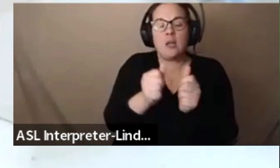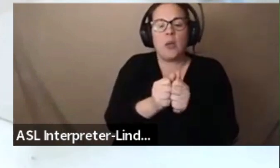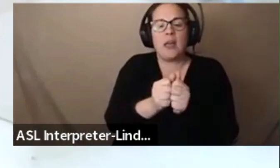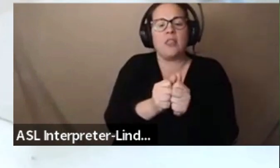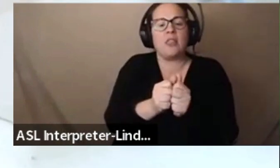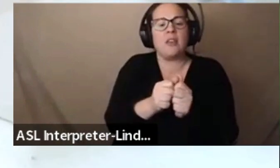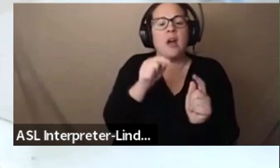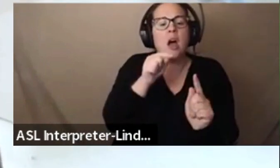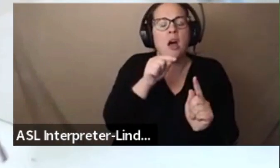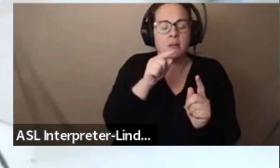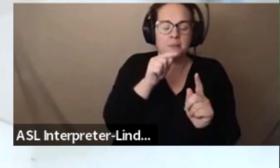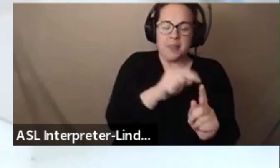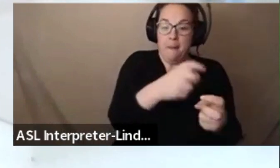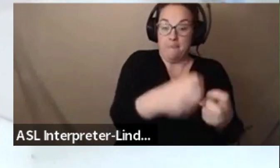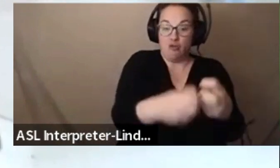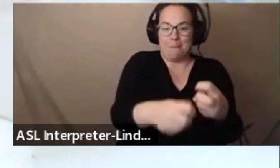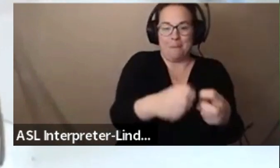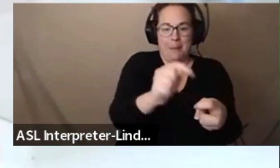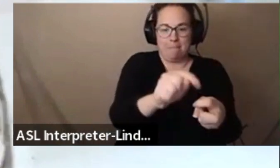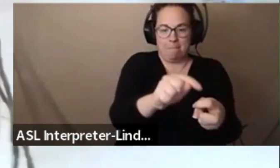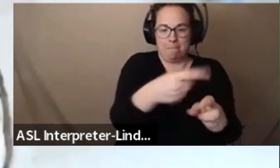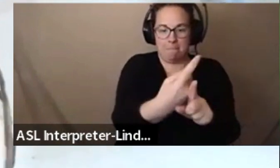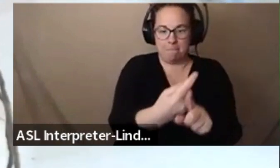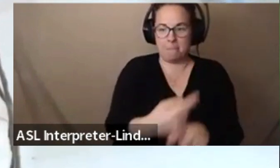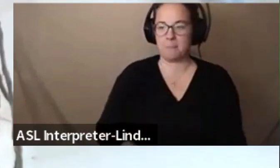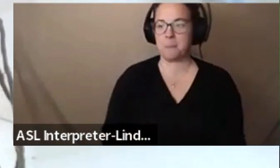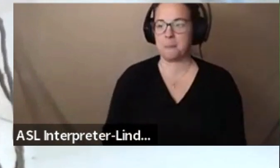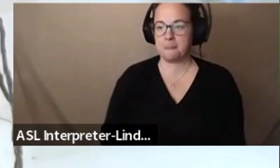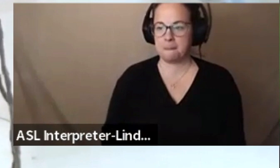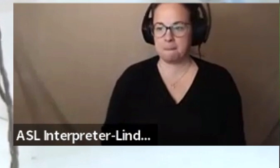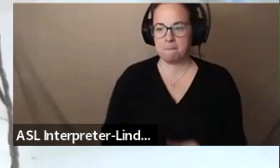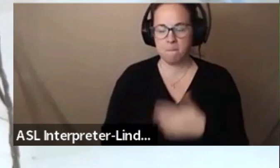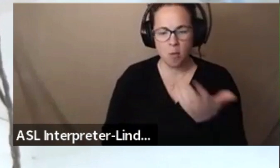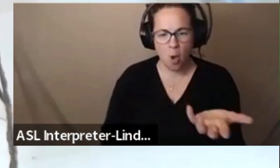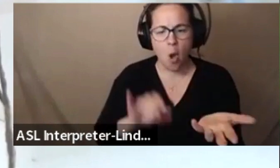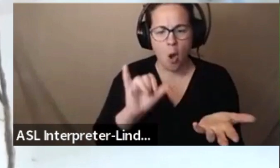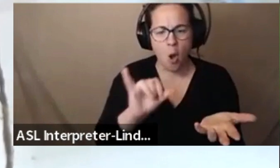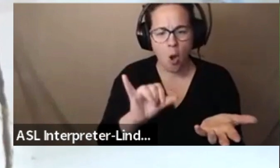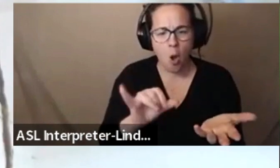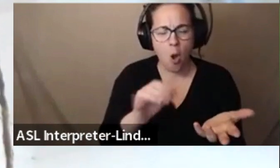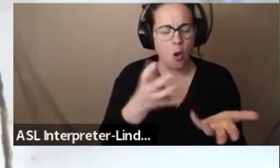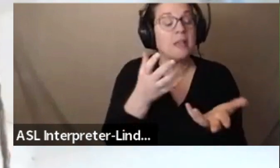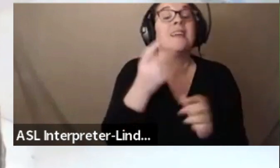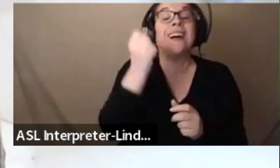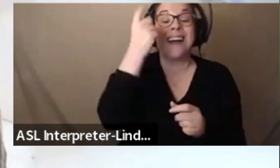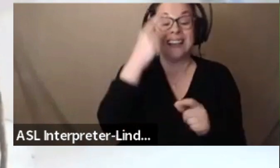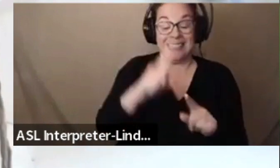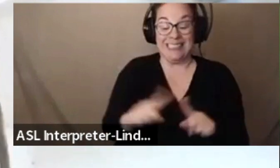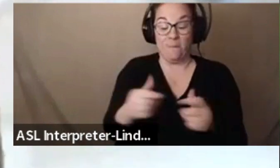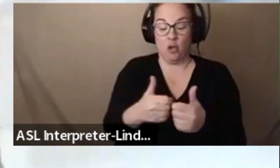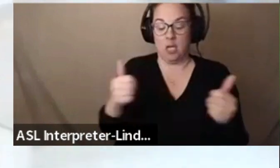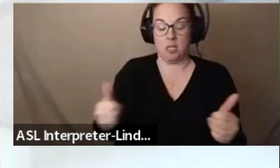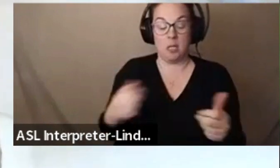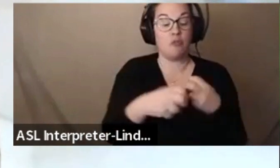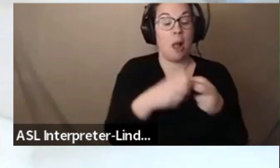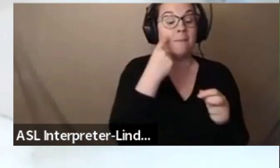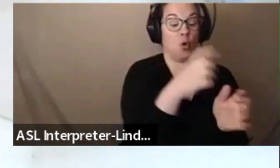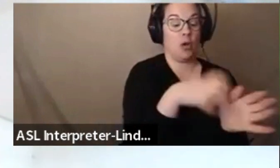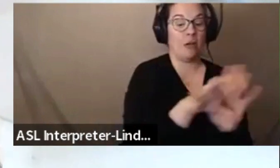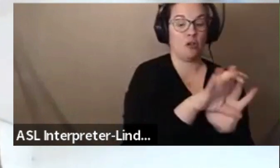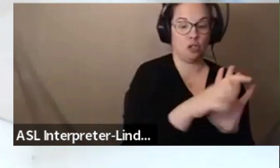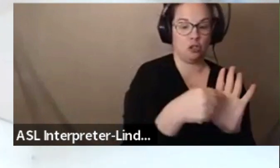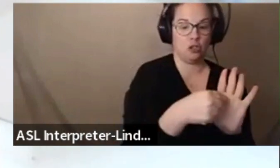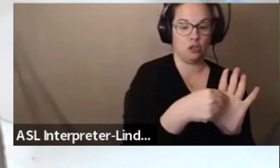is a problem. Like, okay, this is a problem for the characters, which Finch already identified, that these are things that are problems